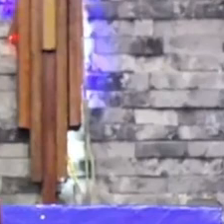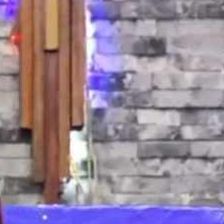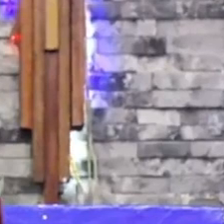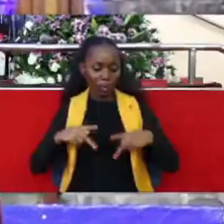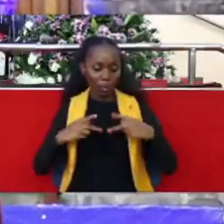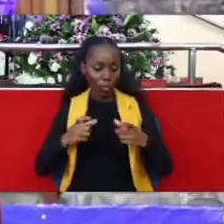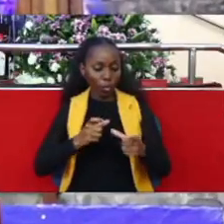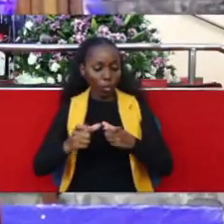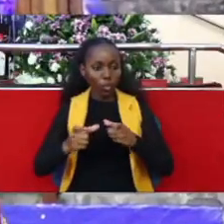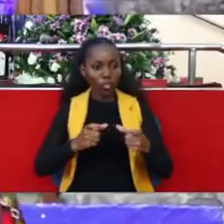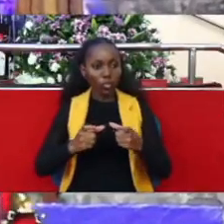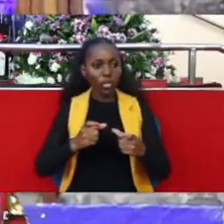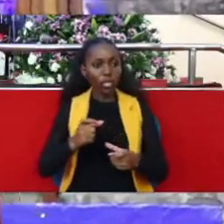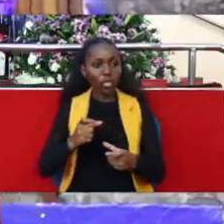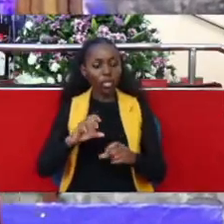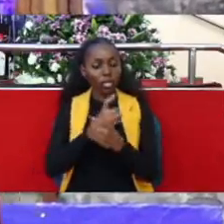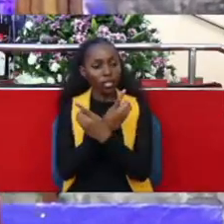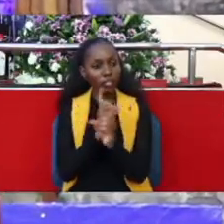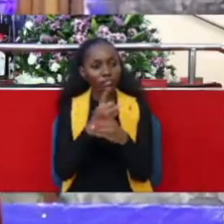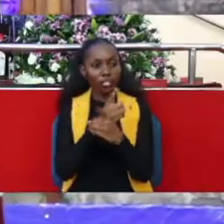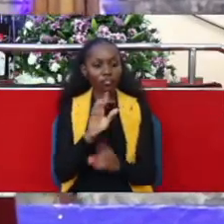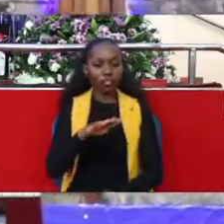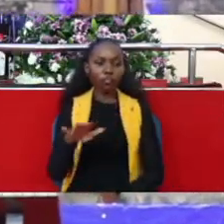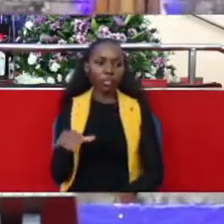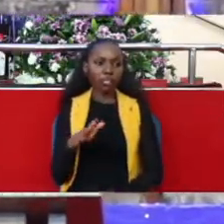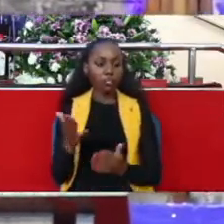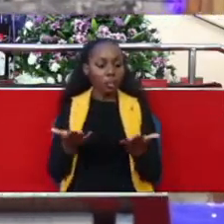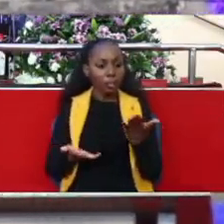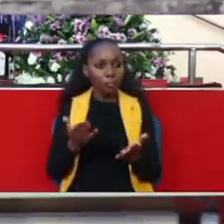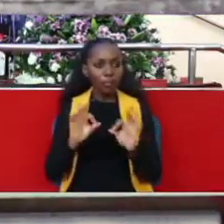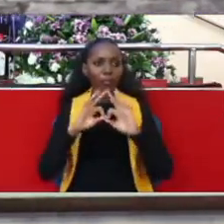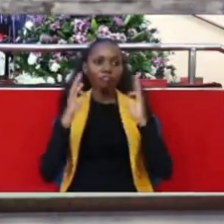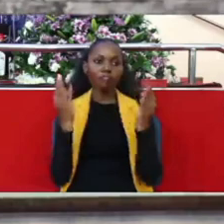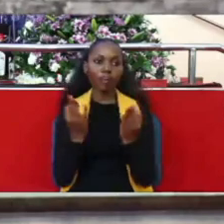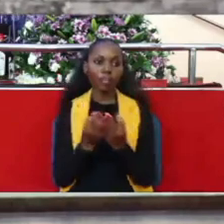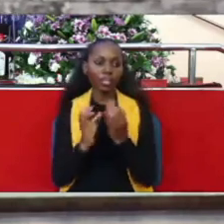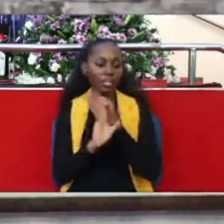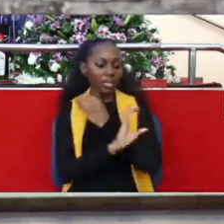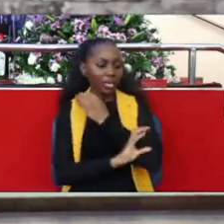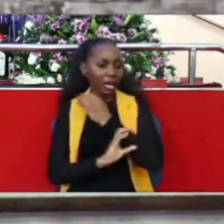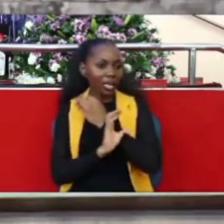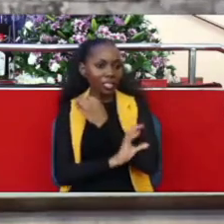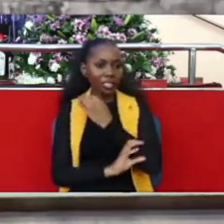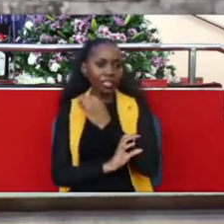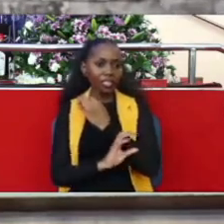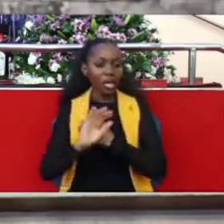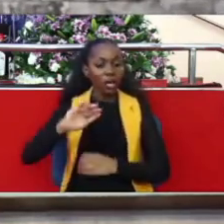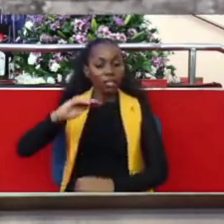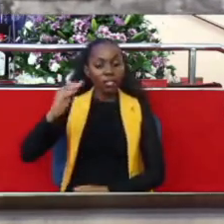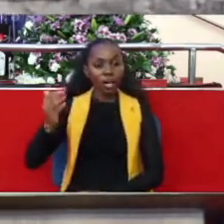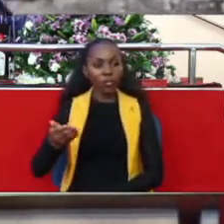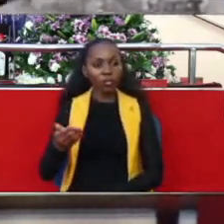estates, they operate in nations. And for us to be able to conquer the places where we dwell in, we must